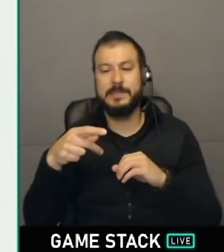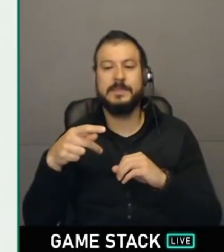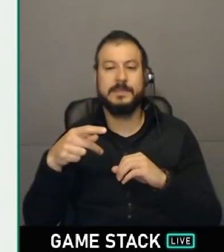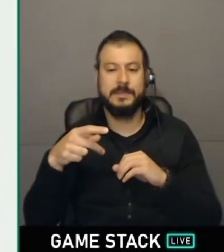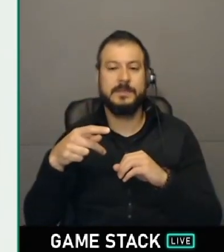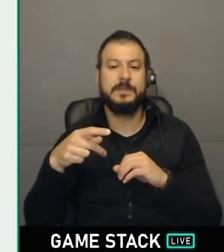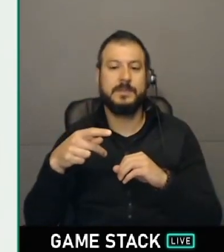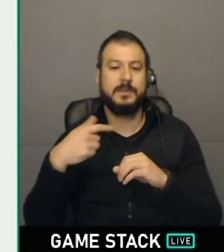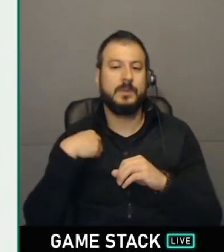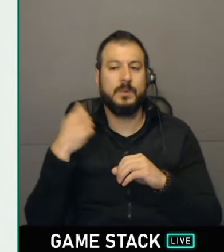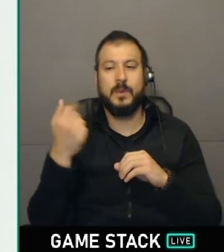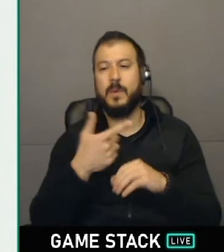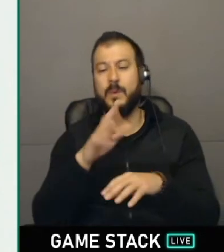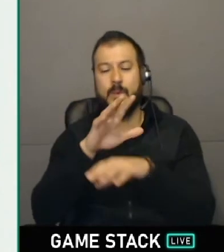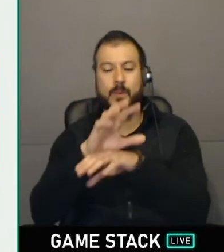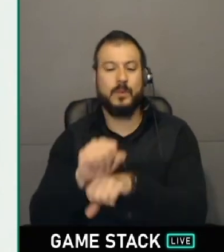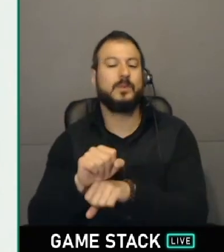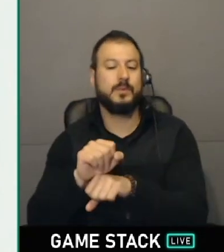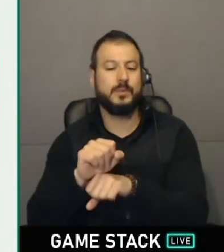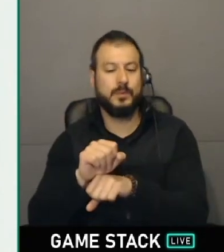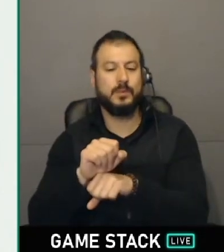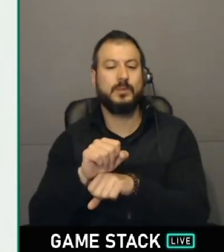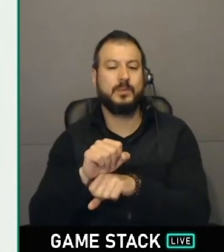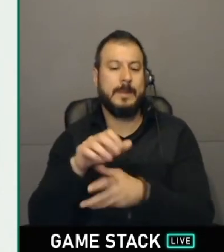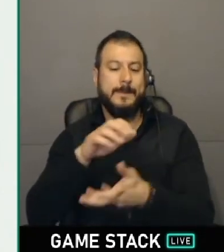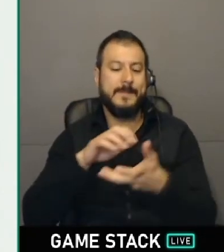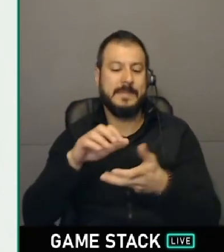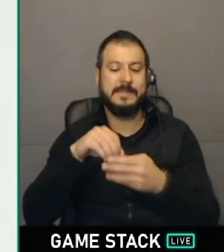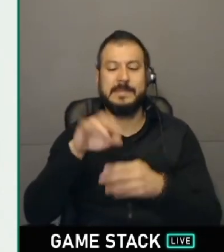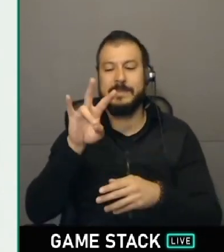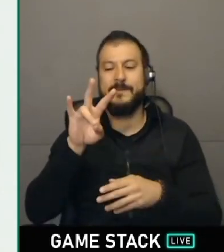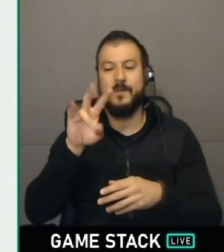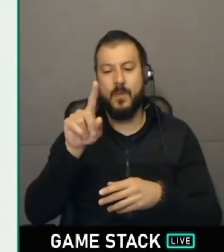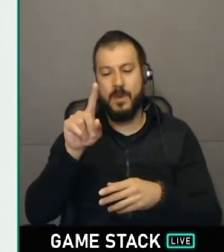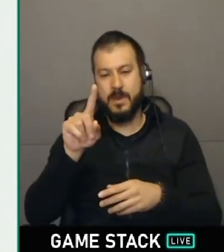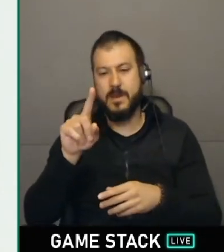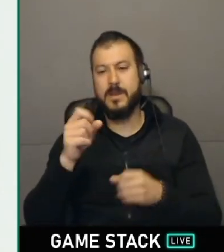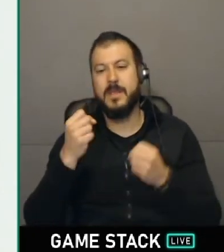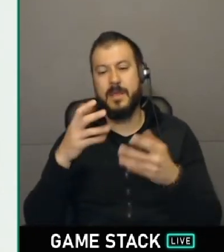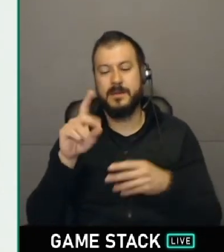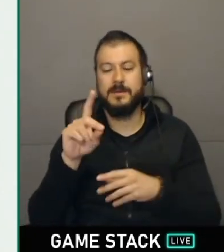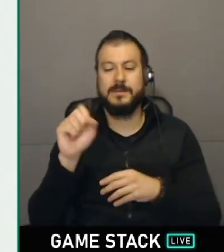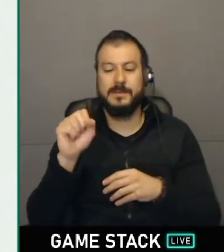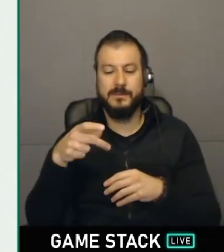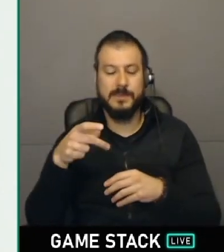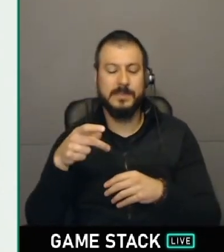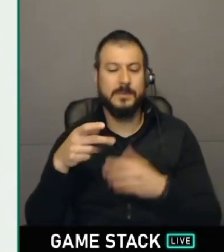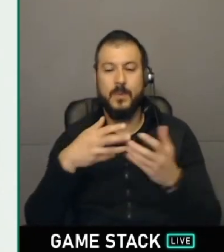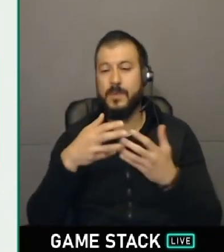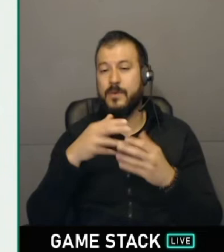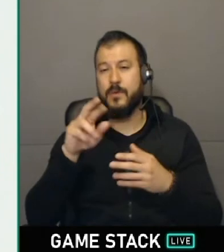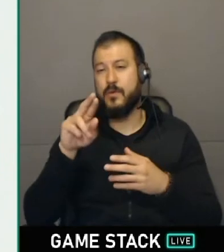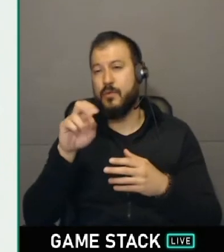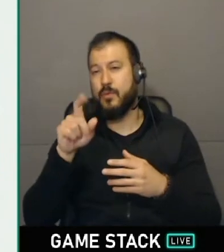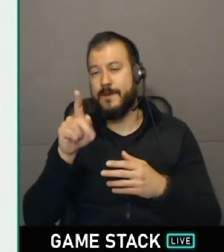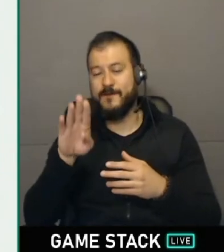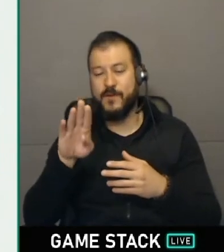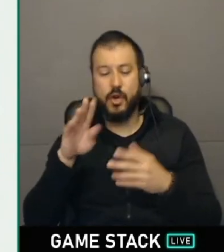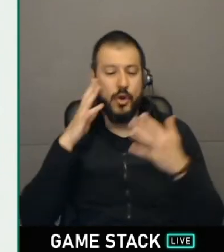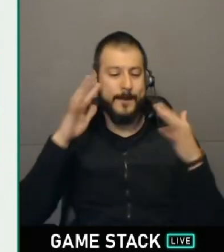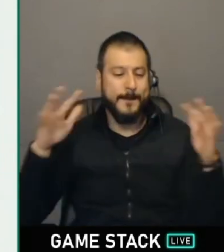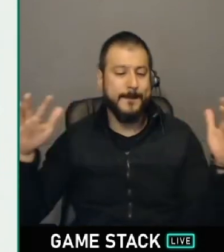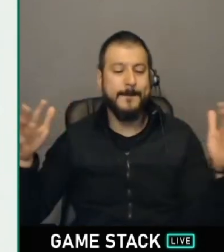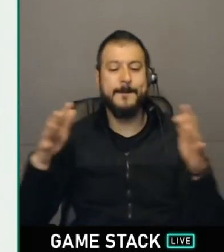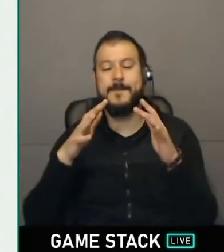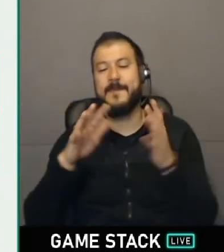all used to now doing mixing in 7.1. So a lot of our DSP, whether it's reverb or filtering, is